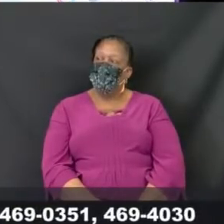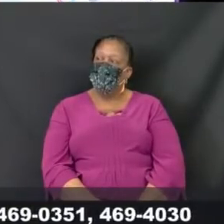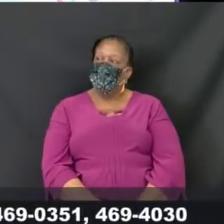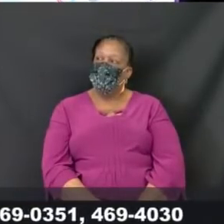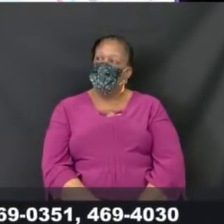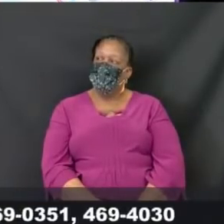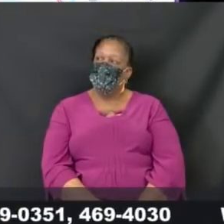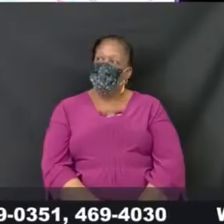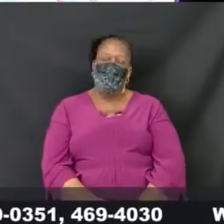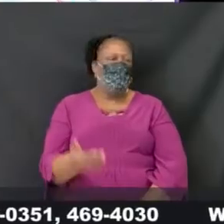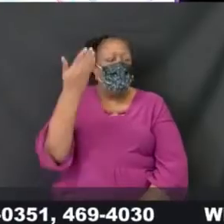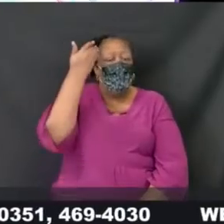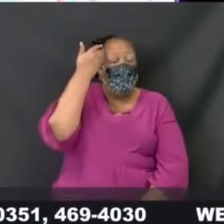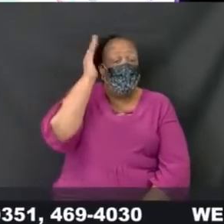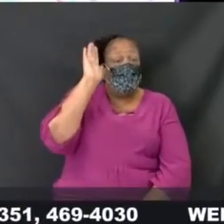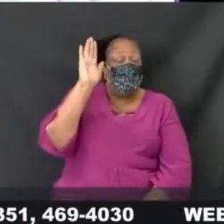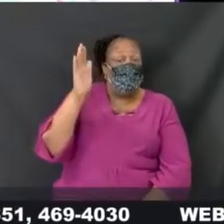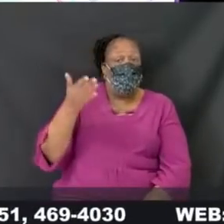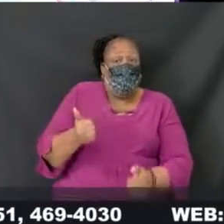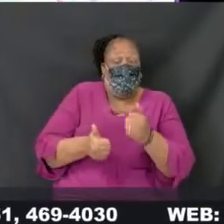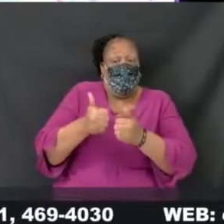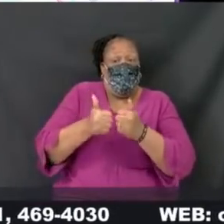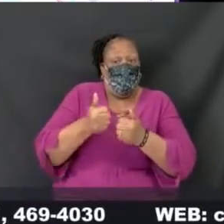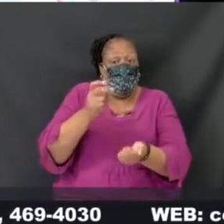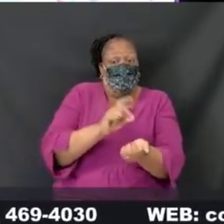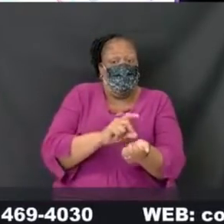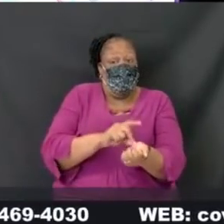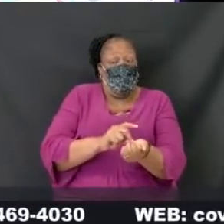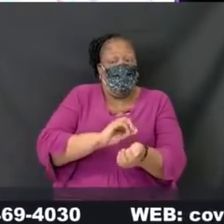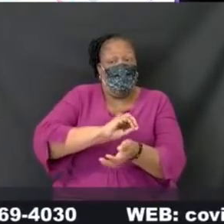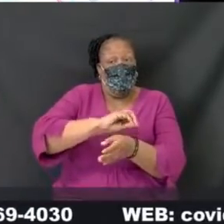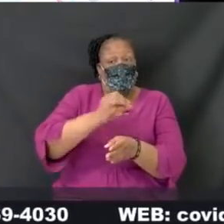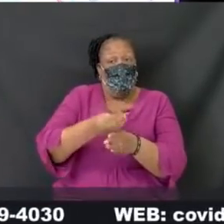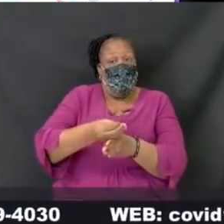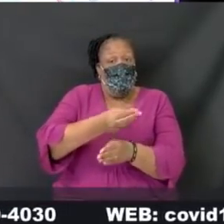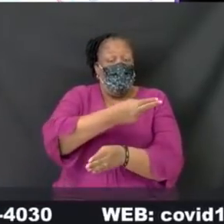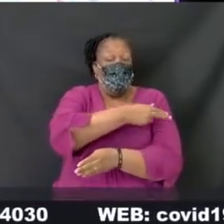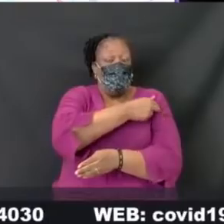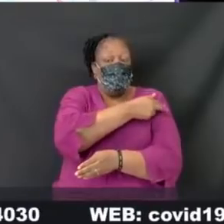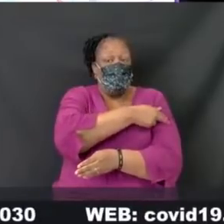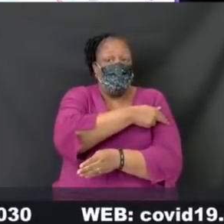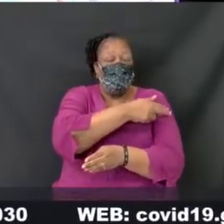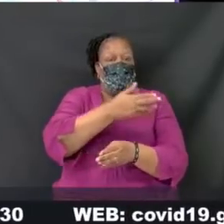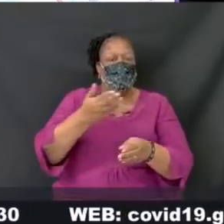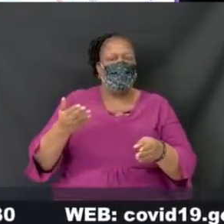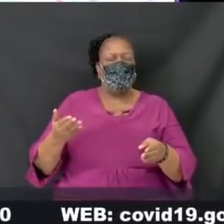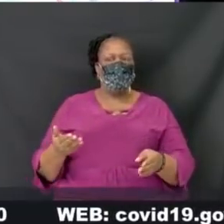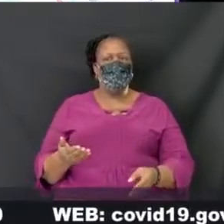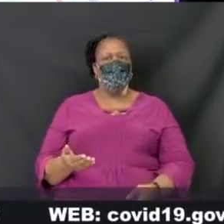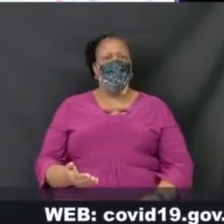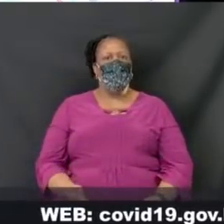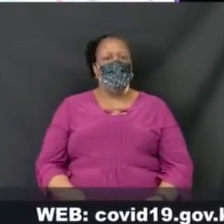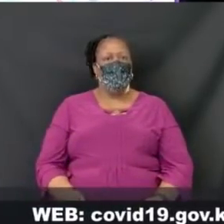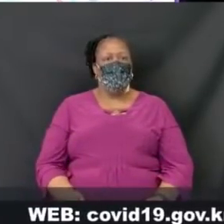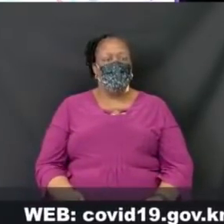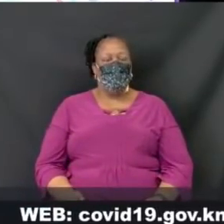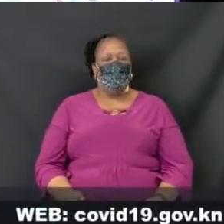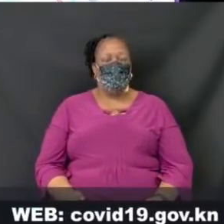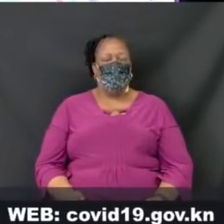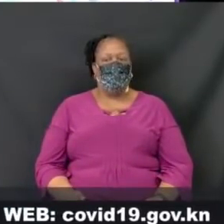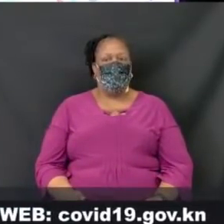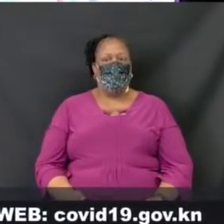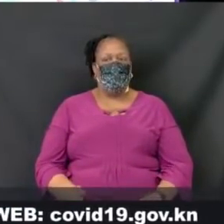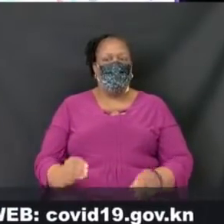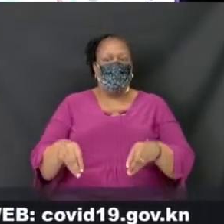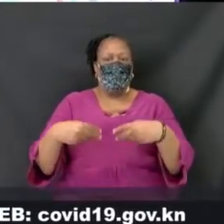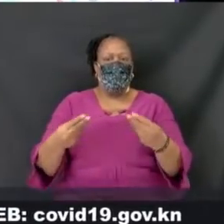give people expired vaccines. So I'm kind of curious to know why this question keeps recurring.